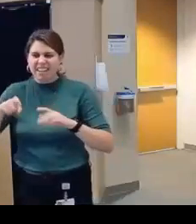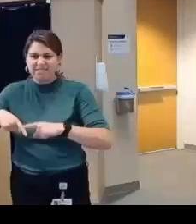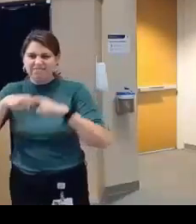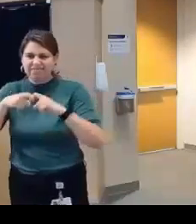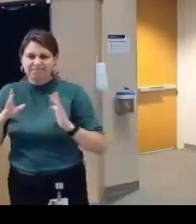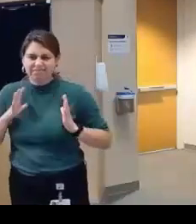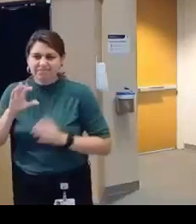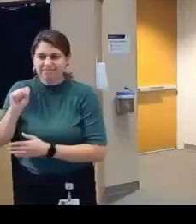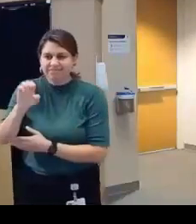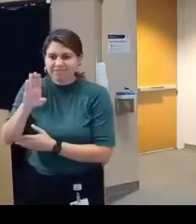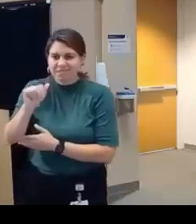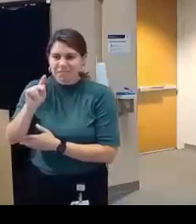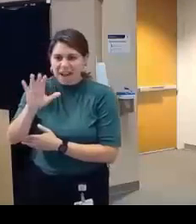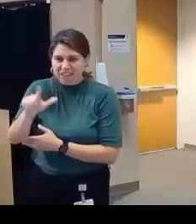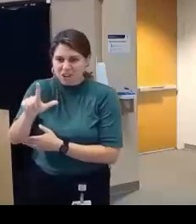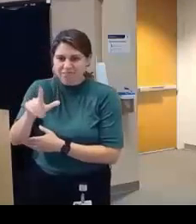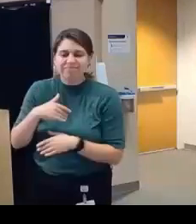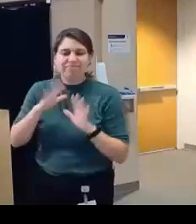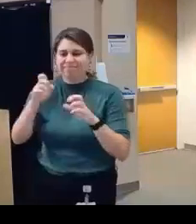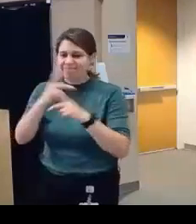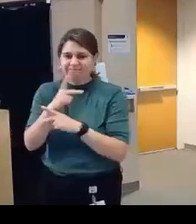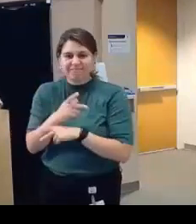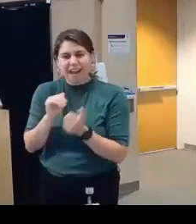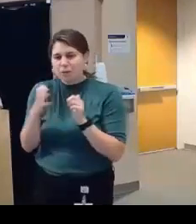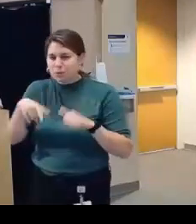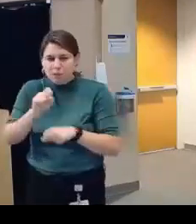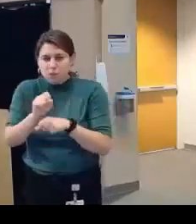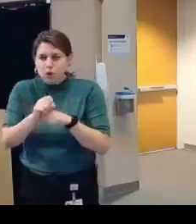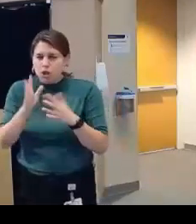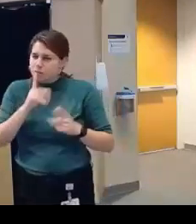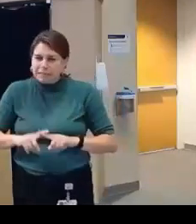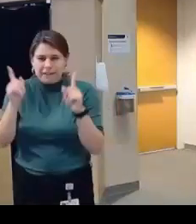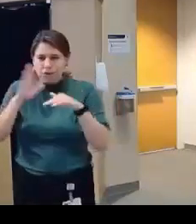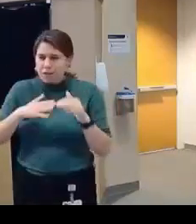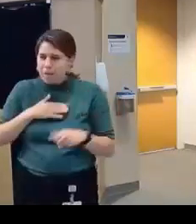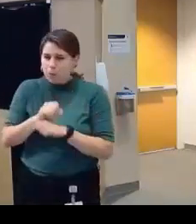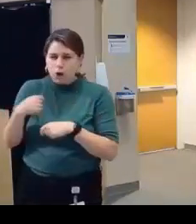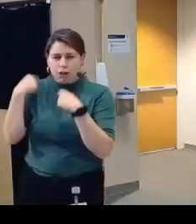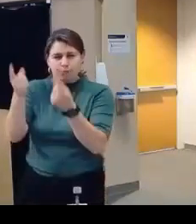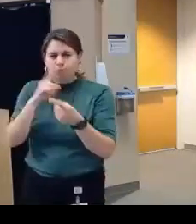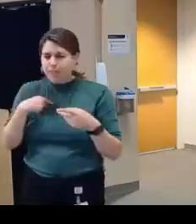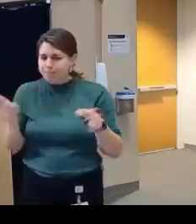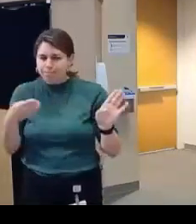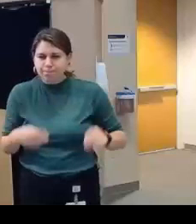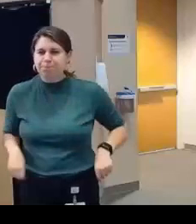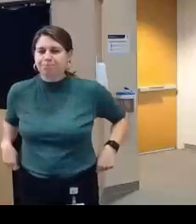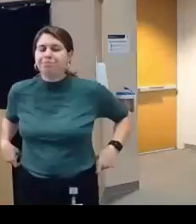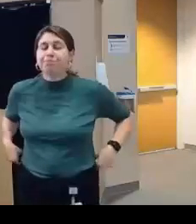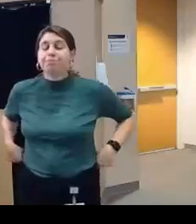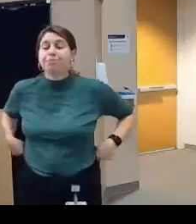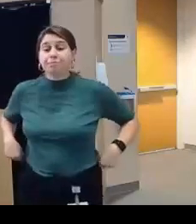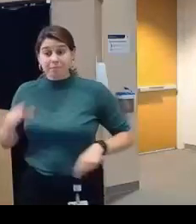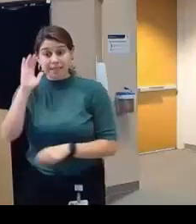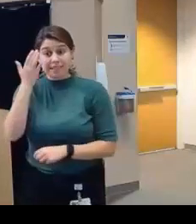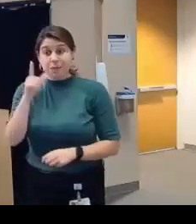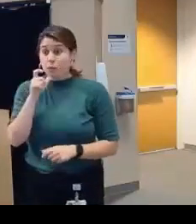had to talk to my chair about that and say, I need to figure out how to do this work. This is so different than what I've been doing. And it turns out that the people who do this